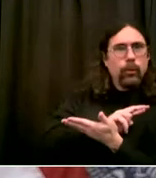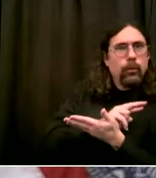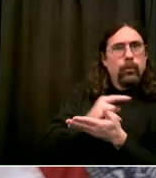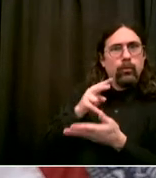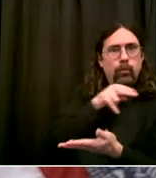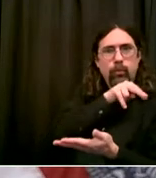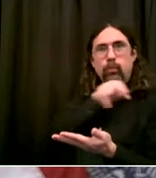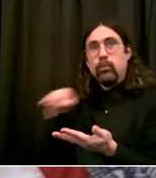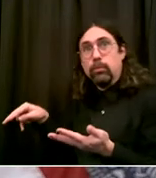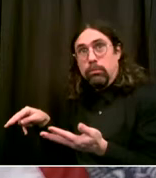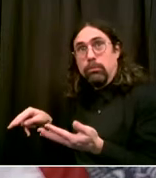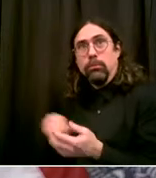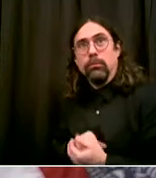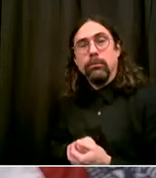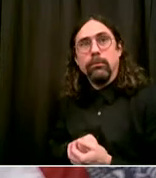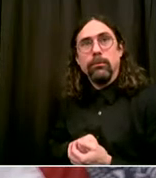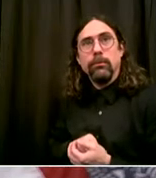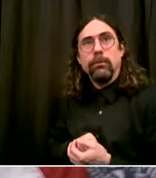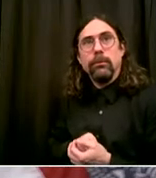speak to DOI?